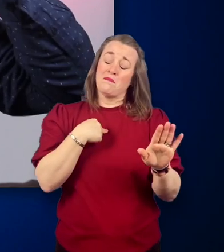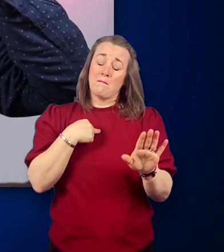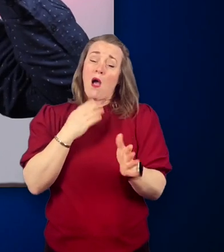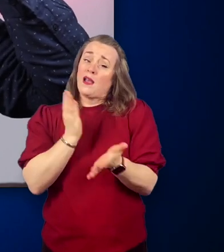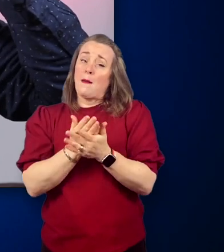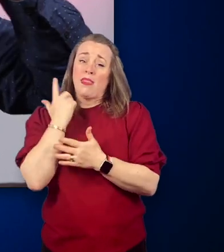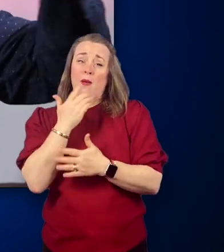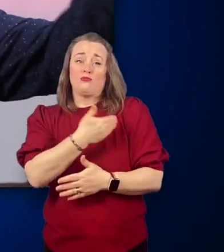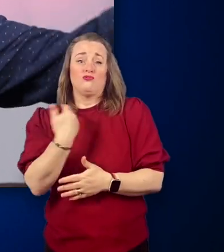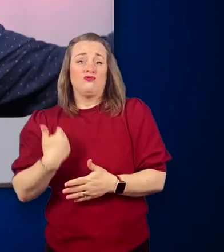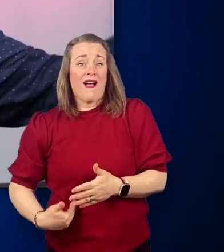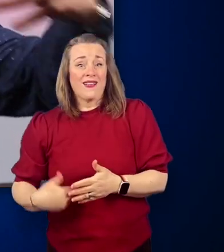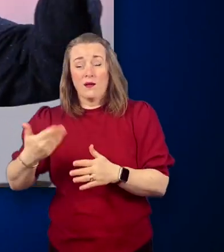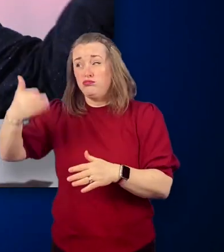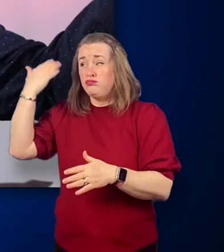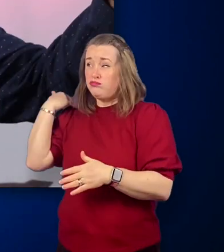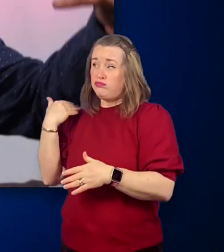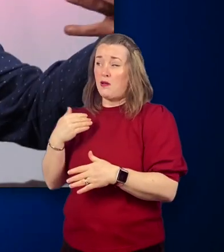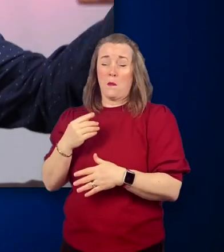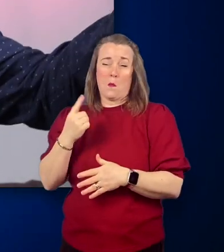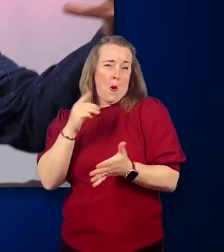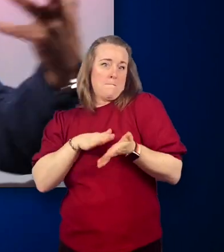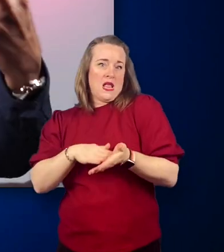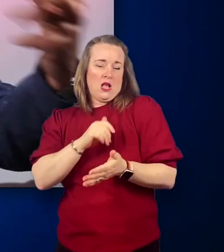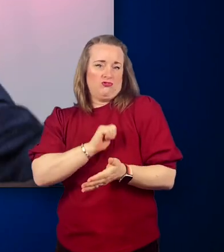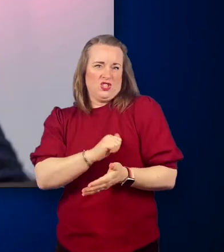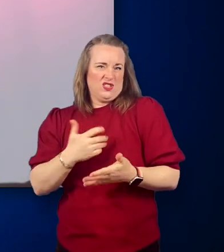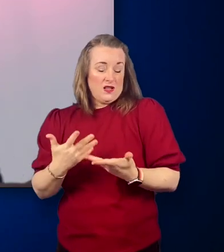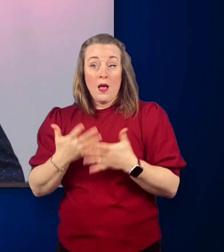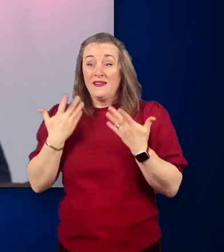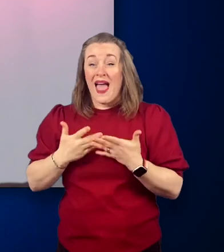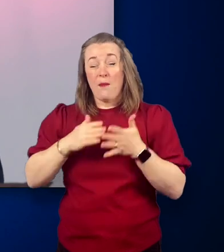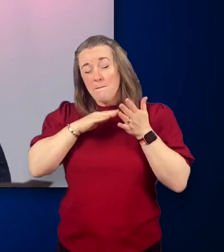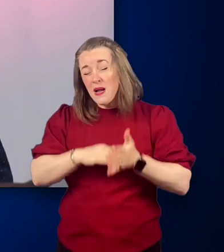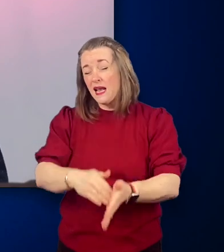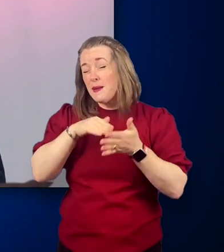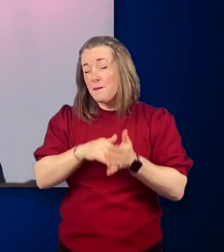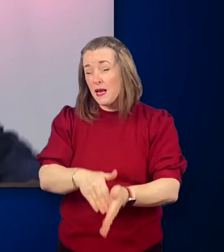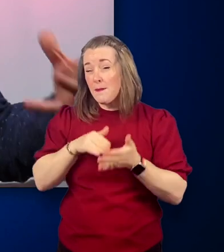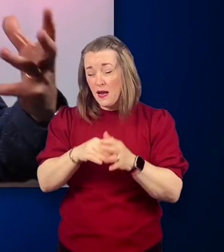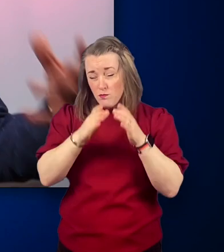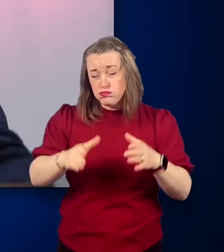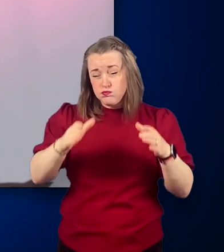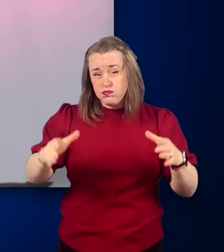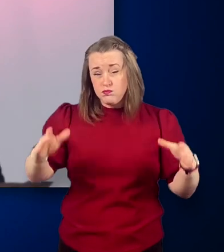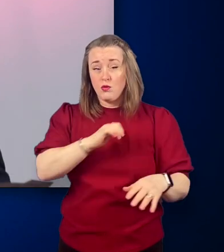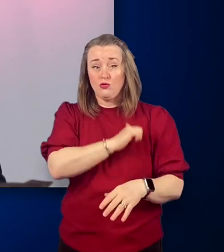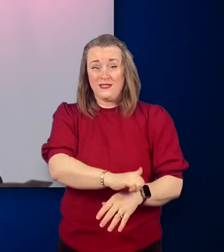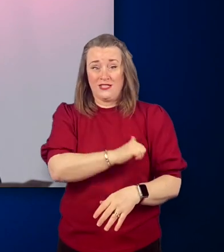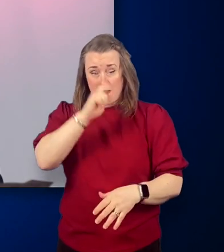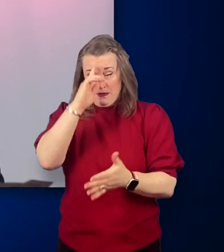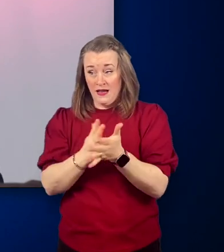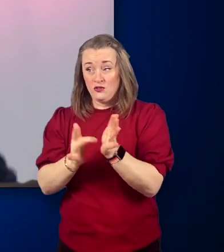Now they don't know. There are millions. But they've never gathered as a church. They can't gather as a